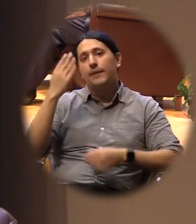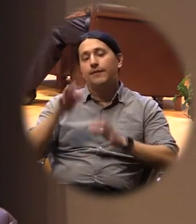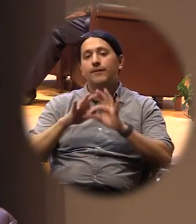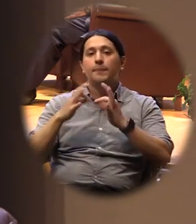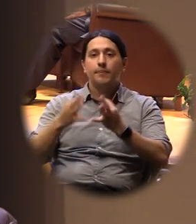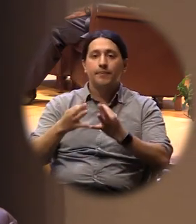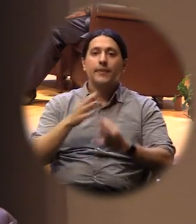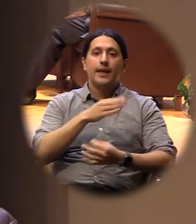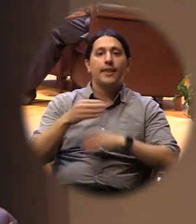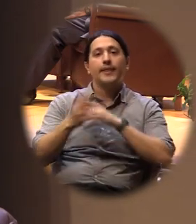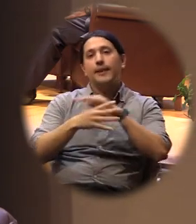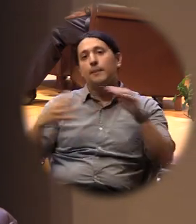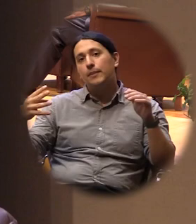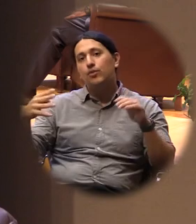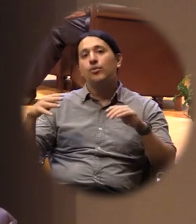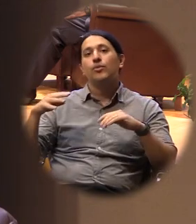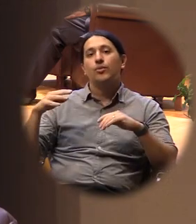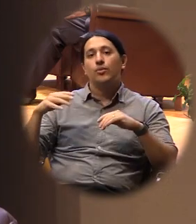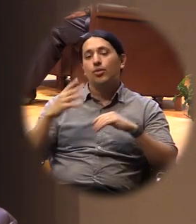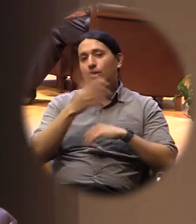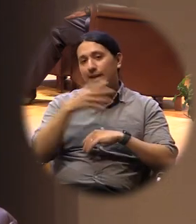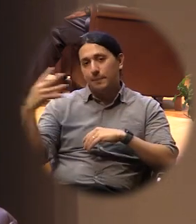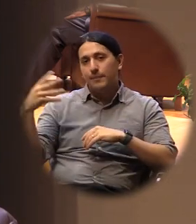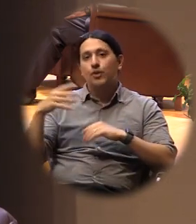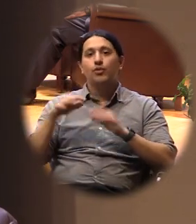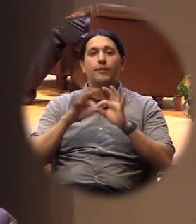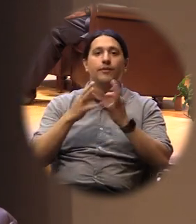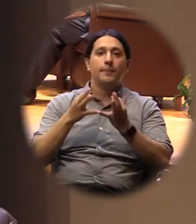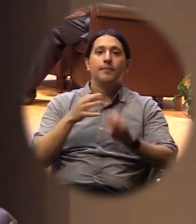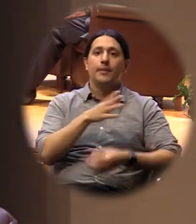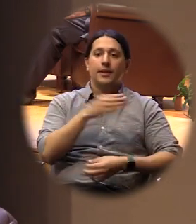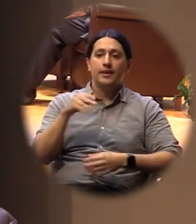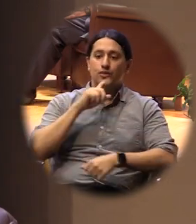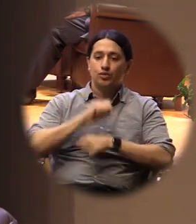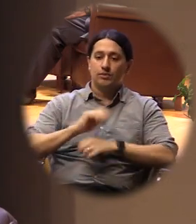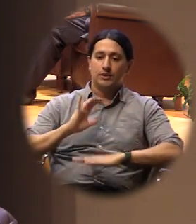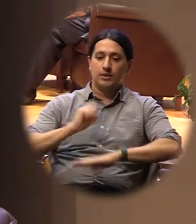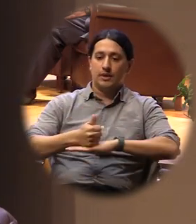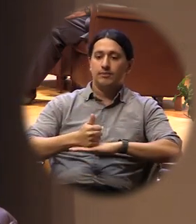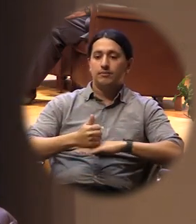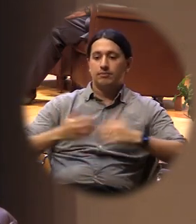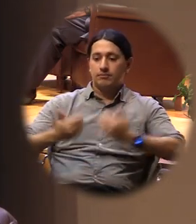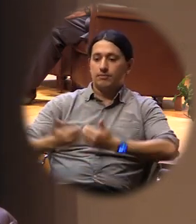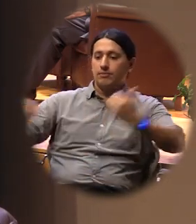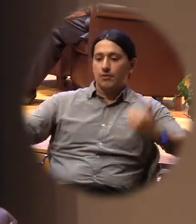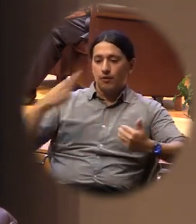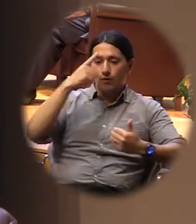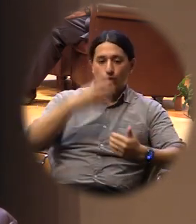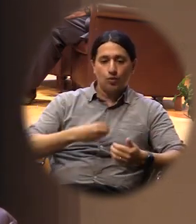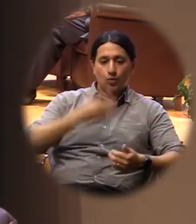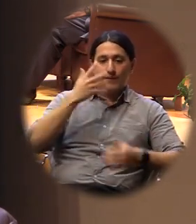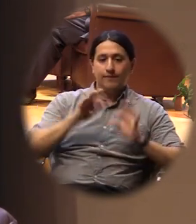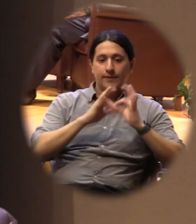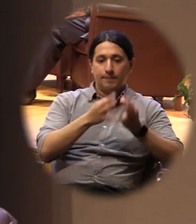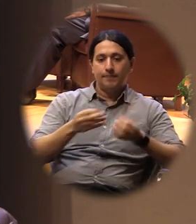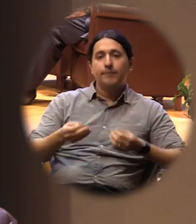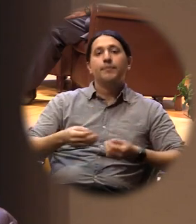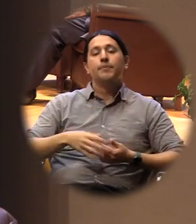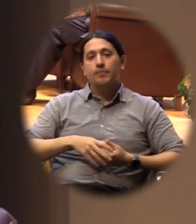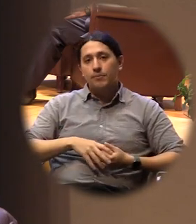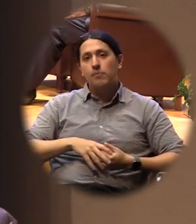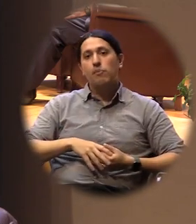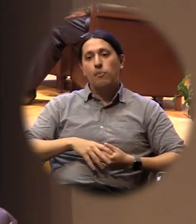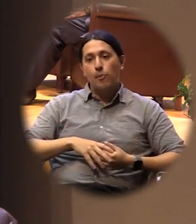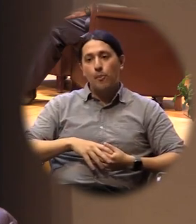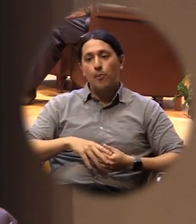and the immigrant family and cordoning off a separate white family. So race is imbricated in this from the